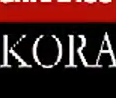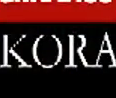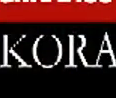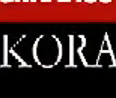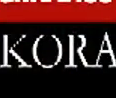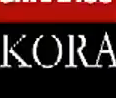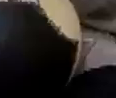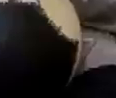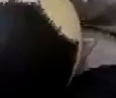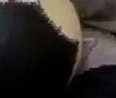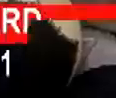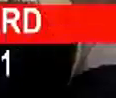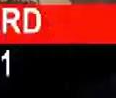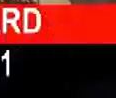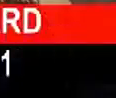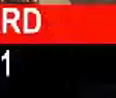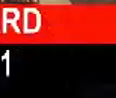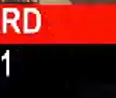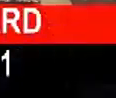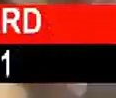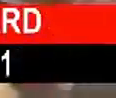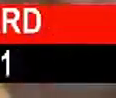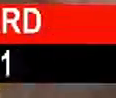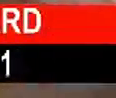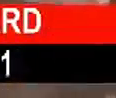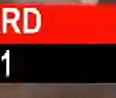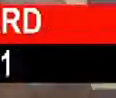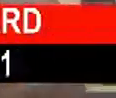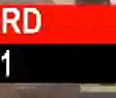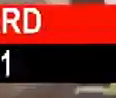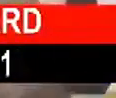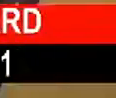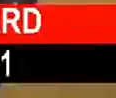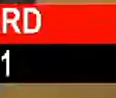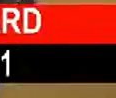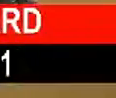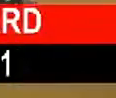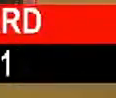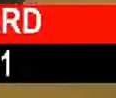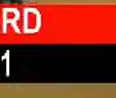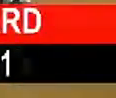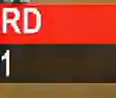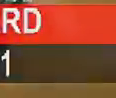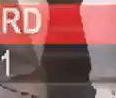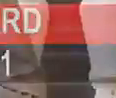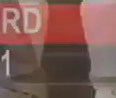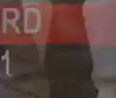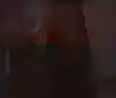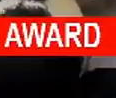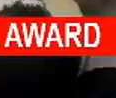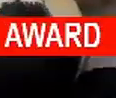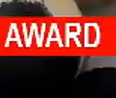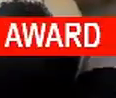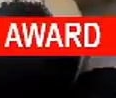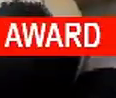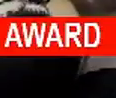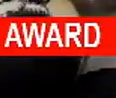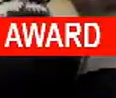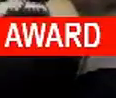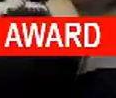Kora manke bi fenti baraka ha ngoy batar la don mbeje ko dura anda mo be mele neti he